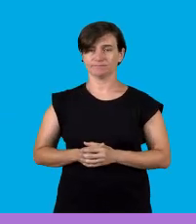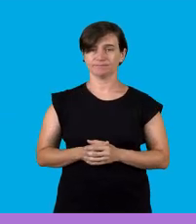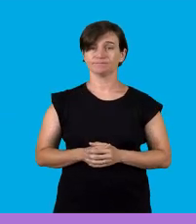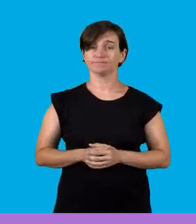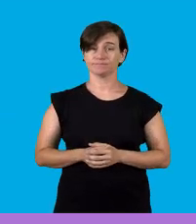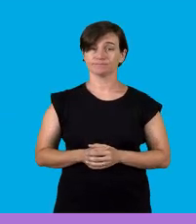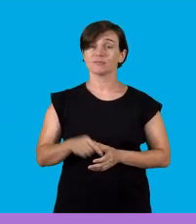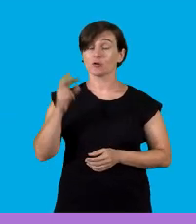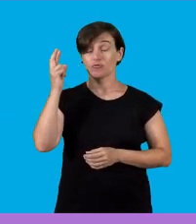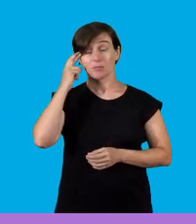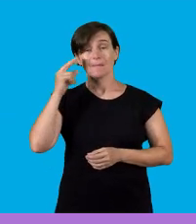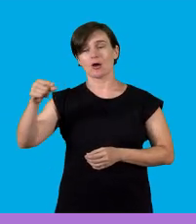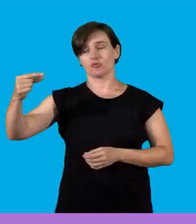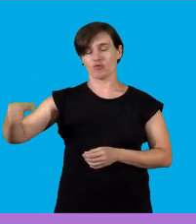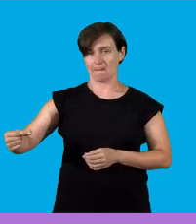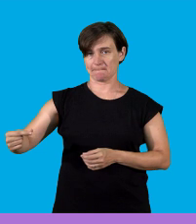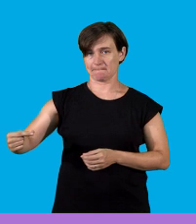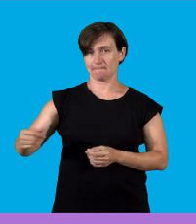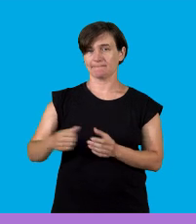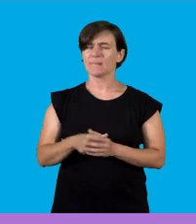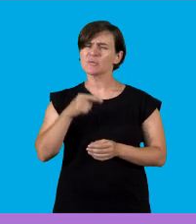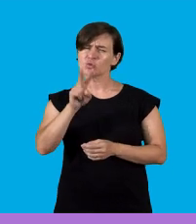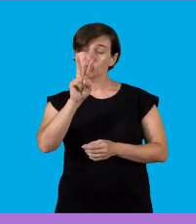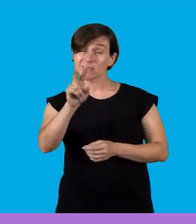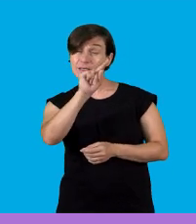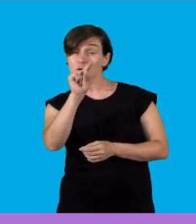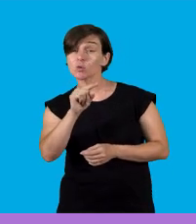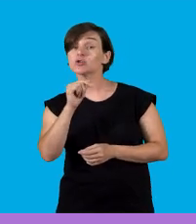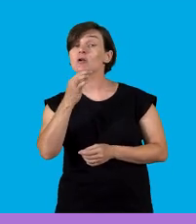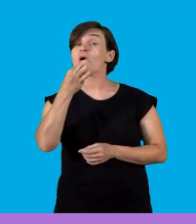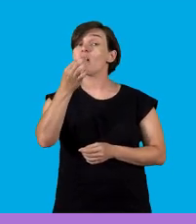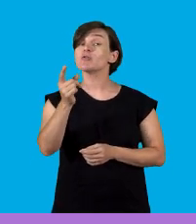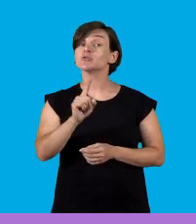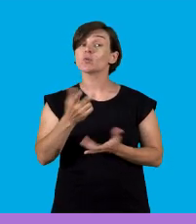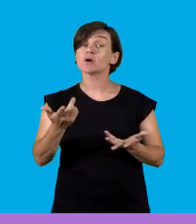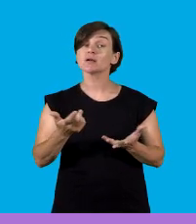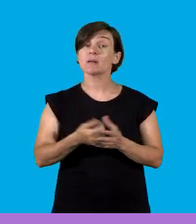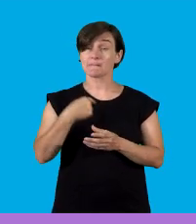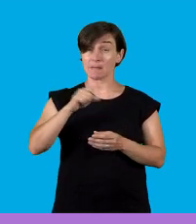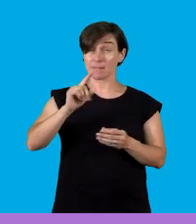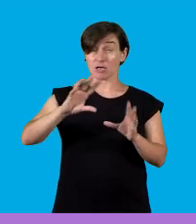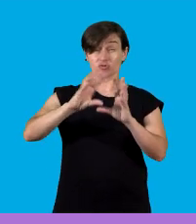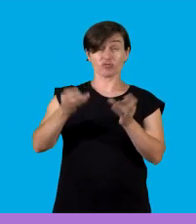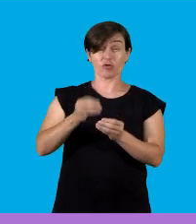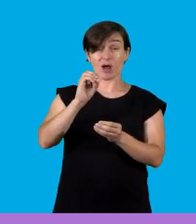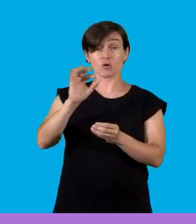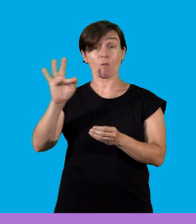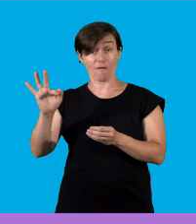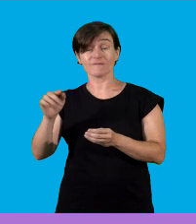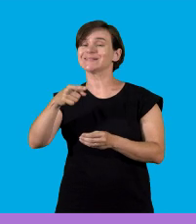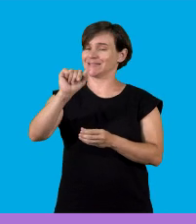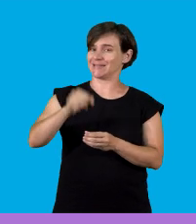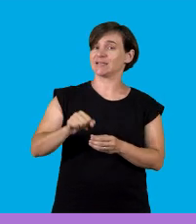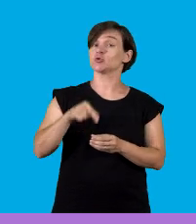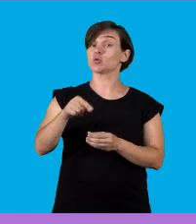680,388, right? And remember, this is grams. But now note, in our previous question, no rounding off was needed. Here, I can round off now, and